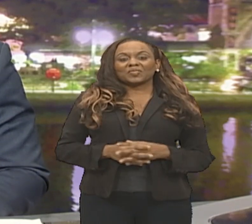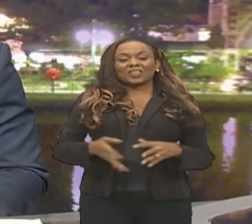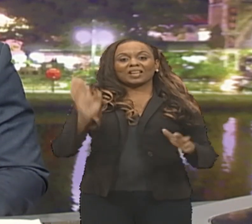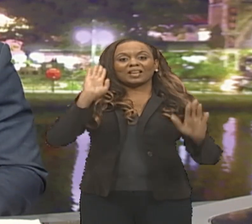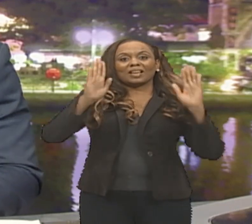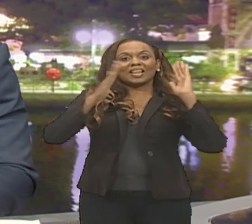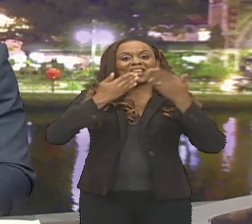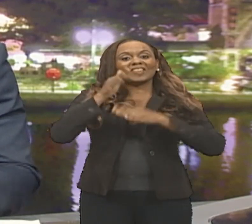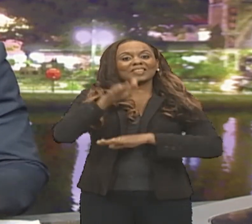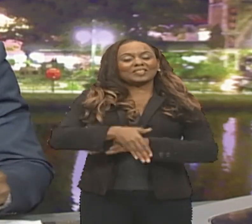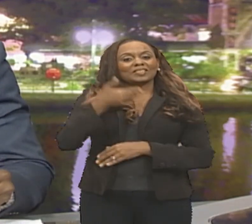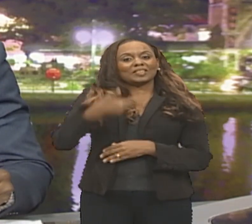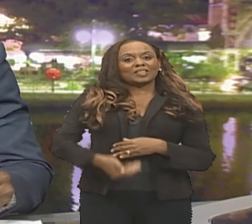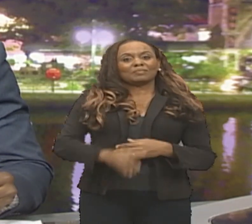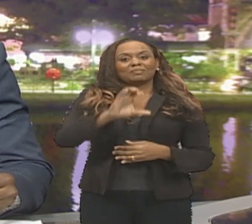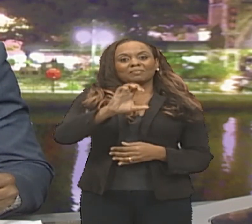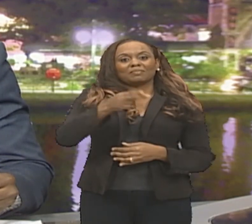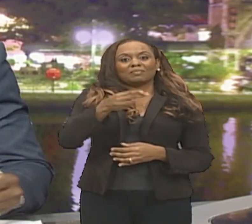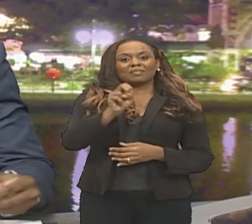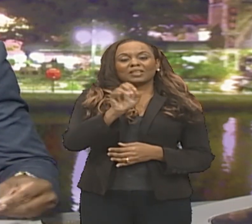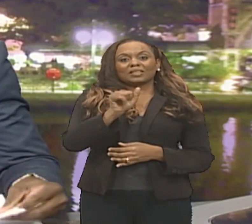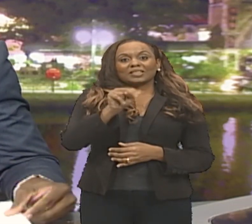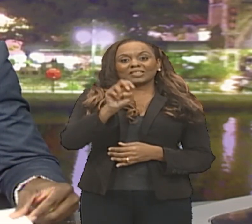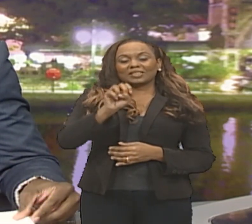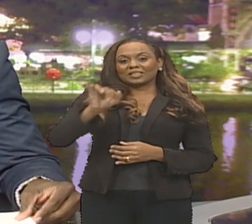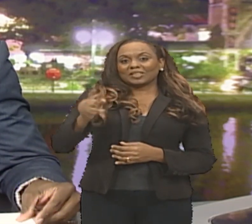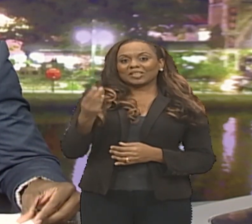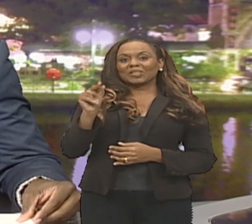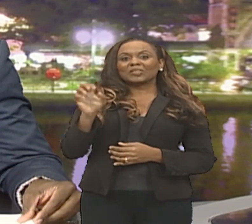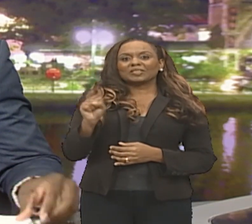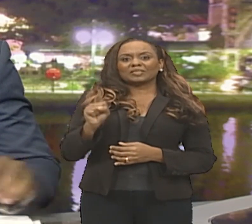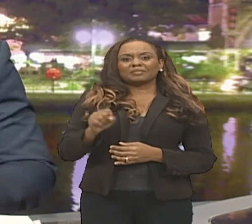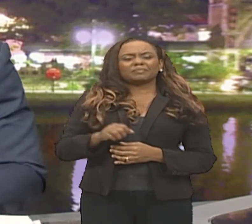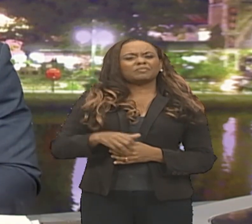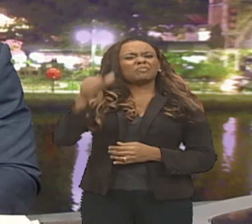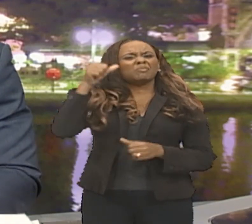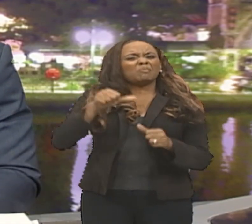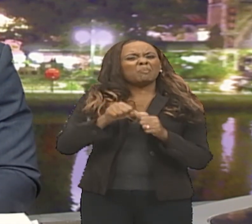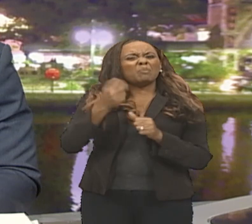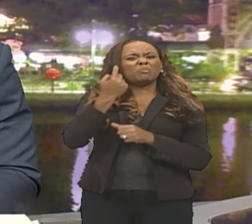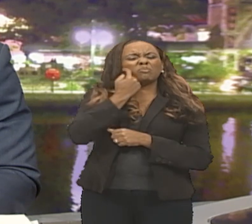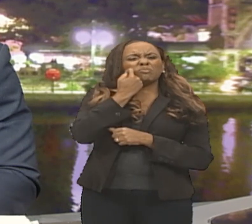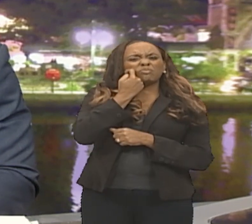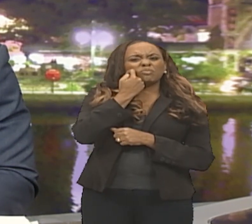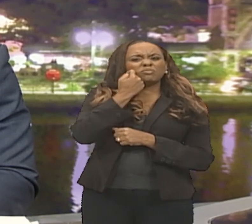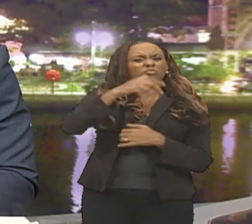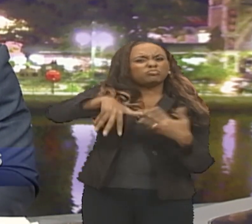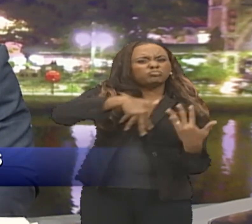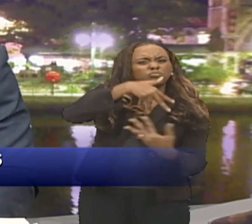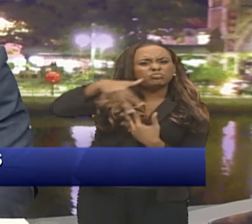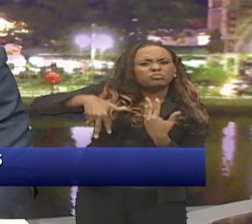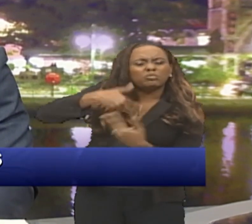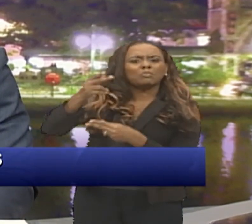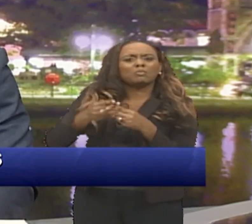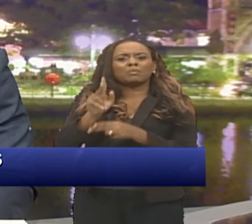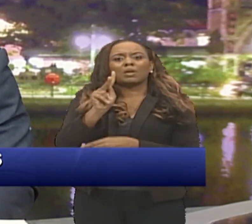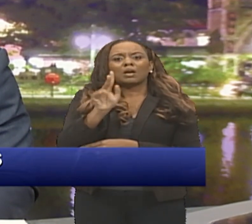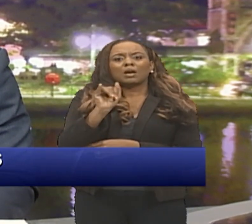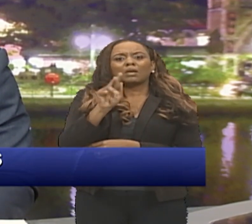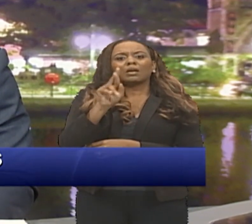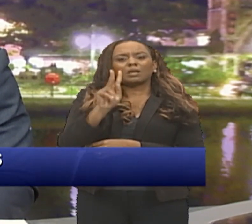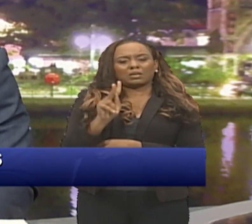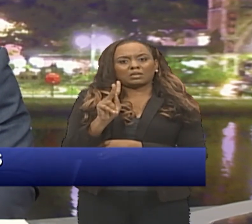Good evening, I'm Shane Jones, leading the news at 7. The passage of Tropical Storm Kirk has revealed